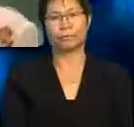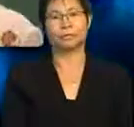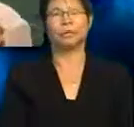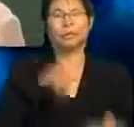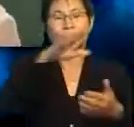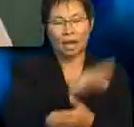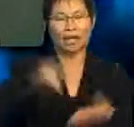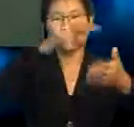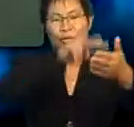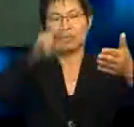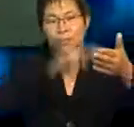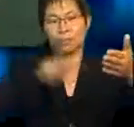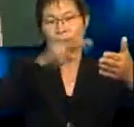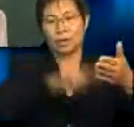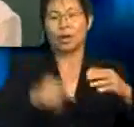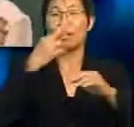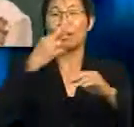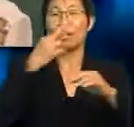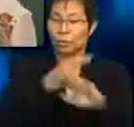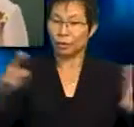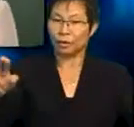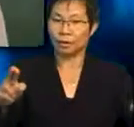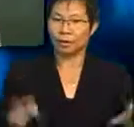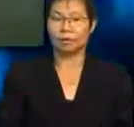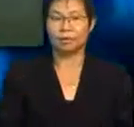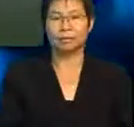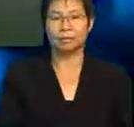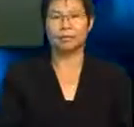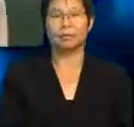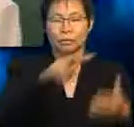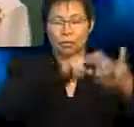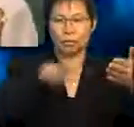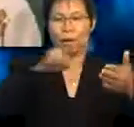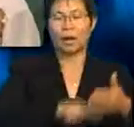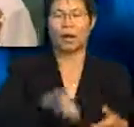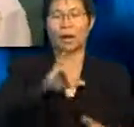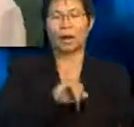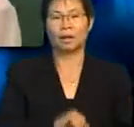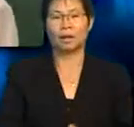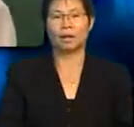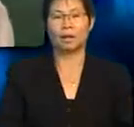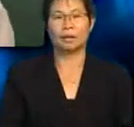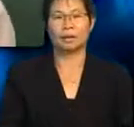And read. Okay, are you ready? Okay, read.